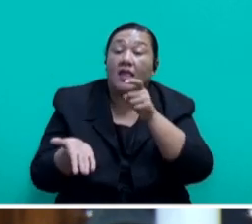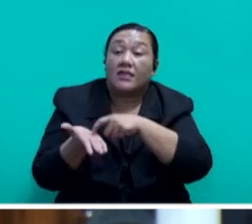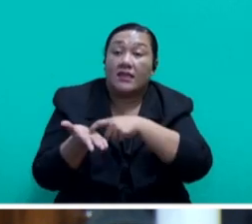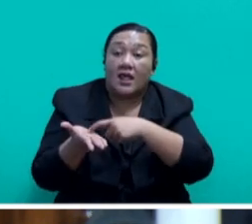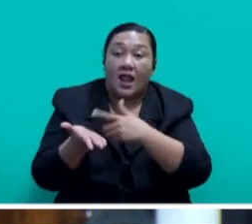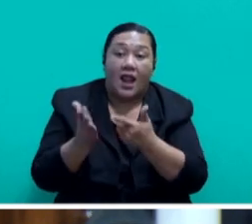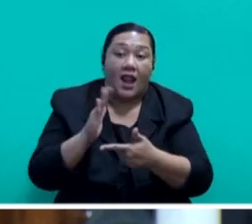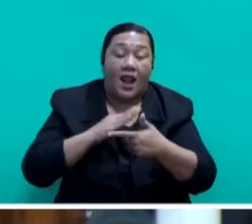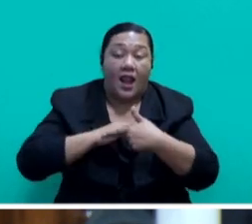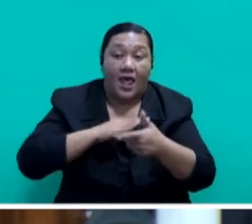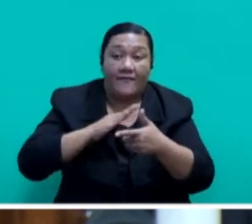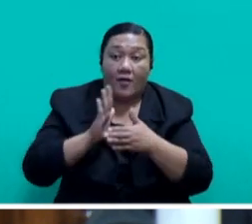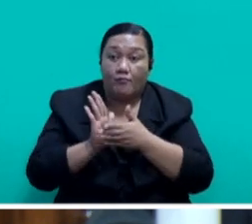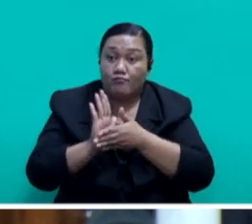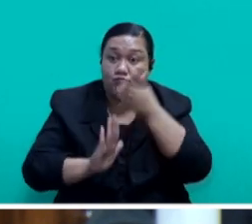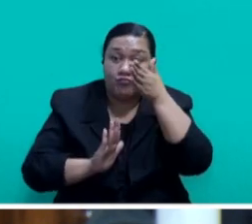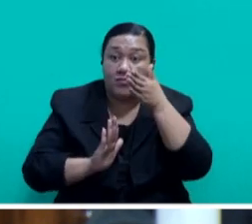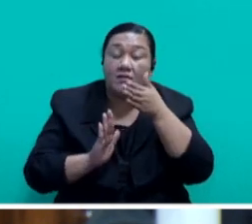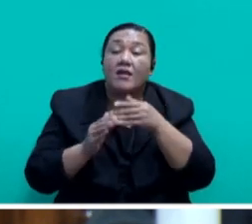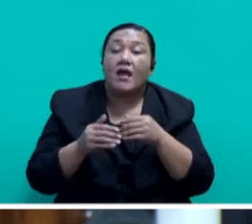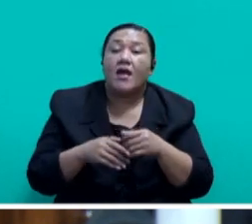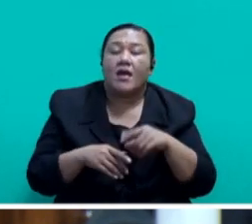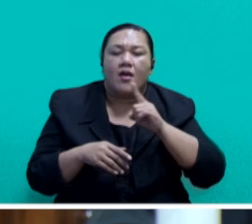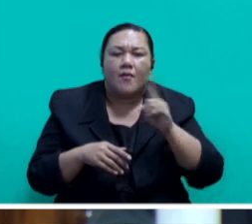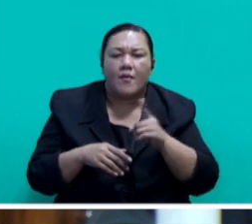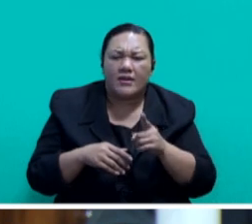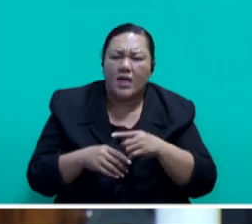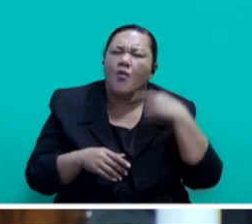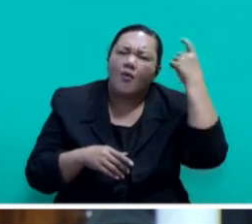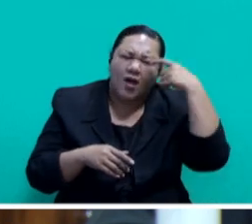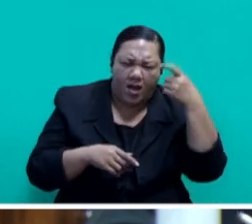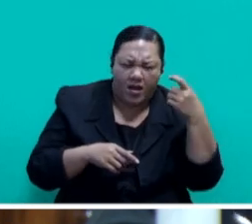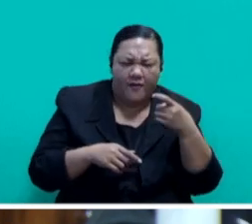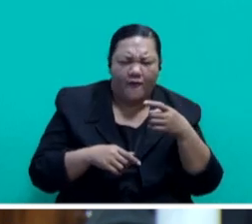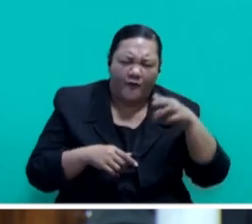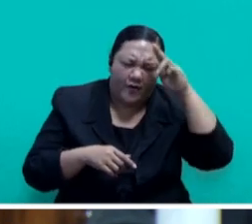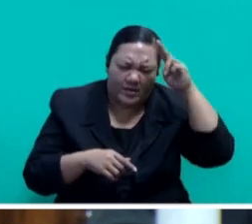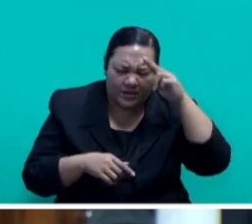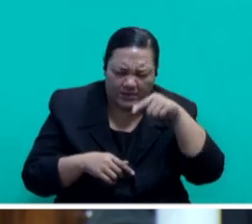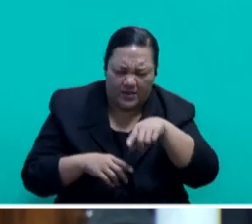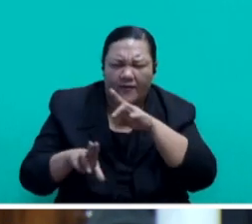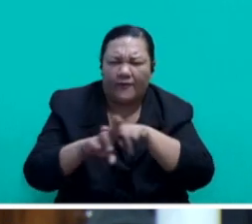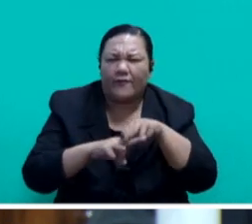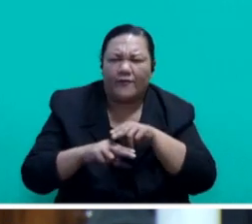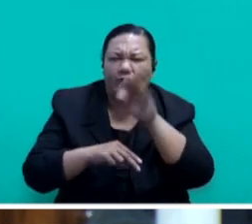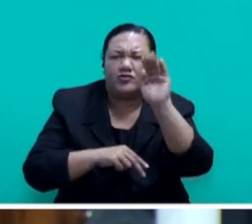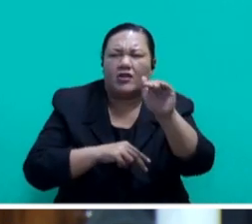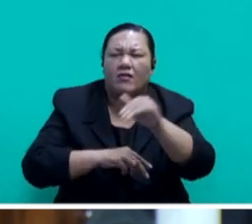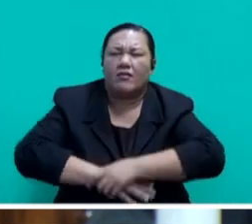GDP ratio in Fiji has become a grave concern for our nation's future. It is alarming to witness the ratio spike